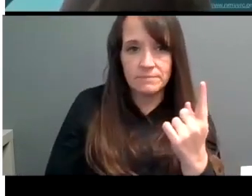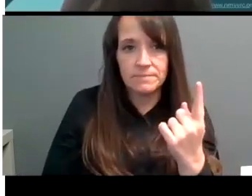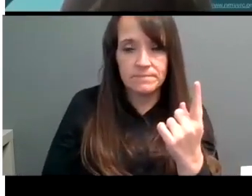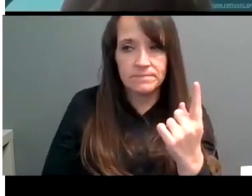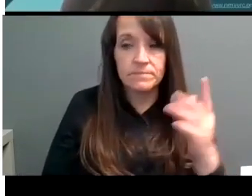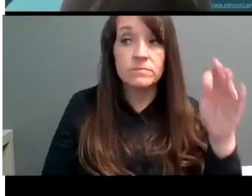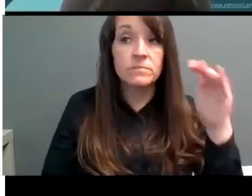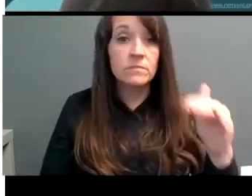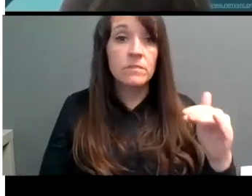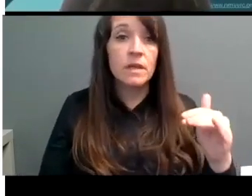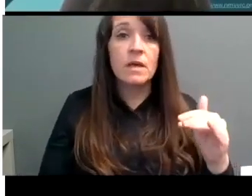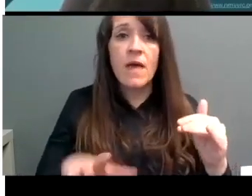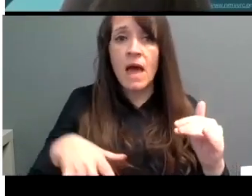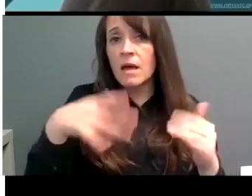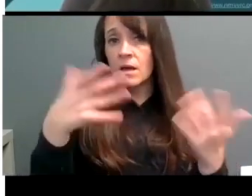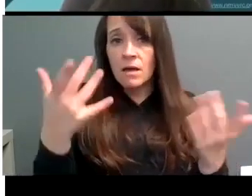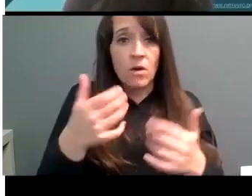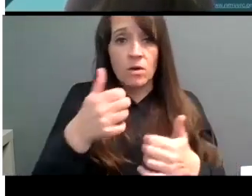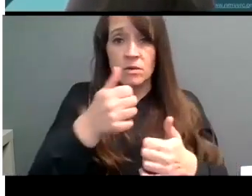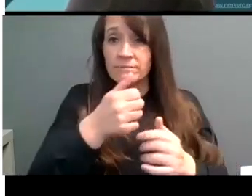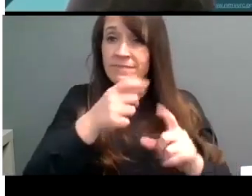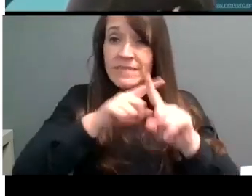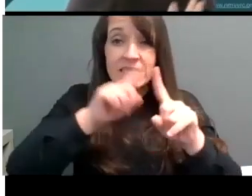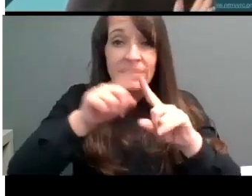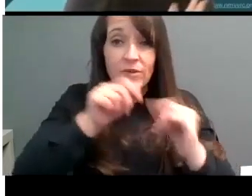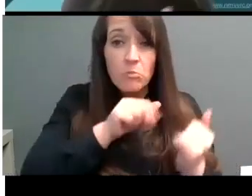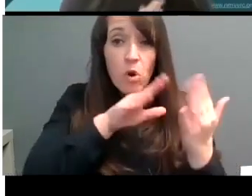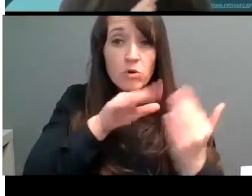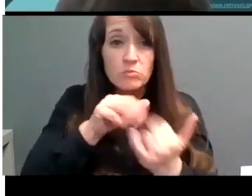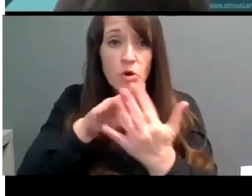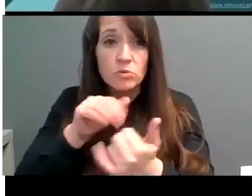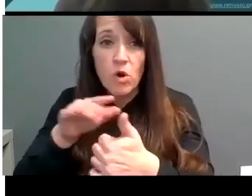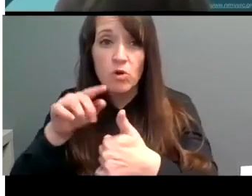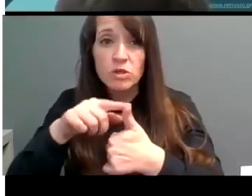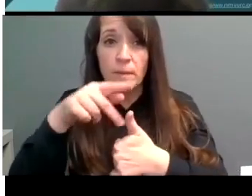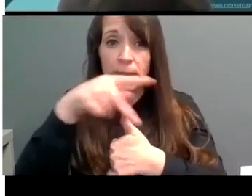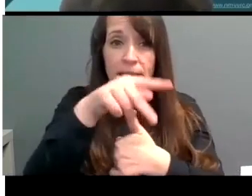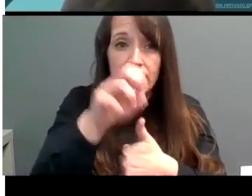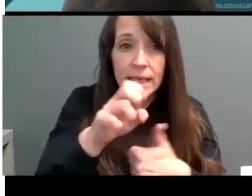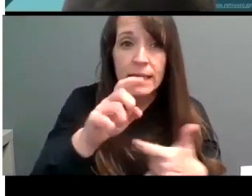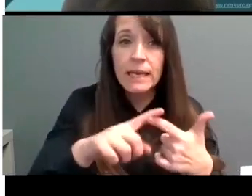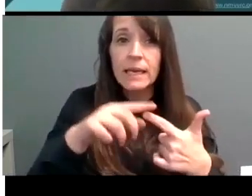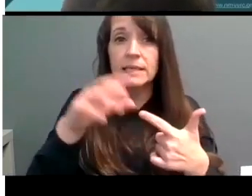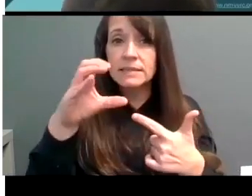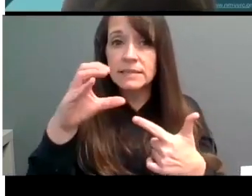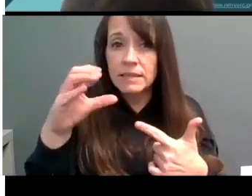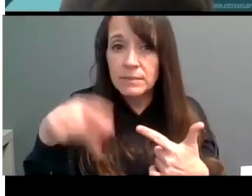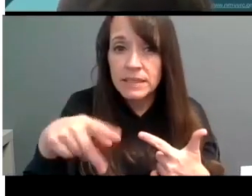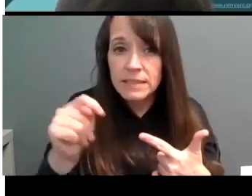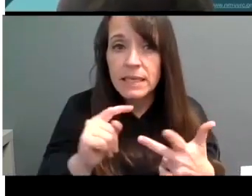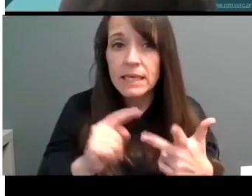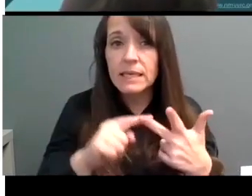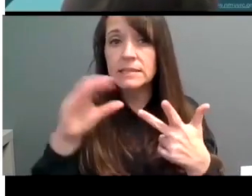are prolonged exposure therapy, cognitive processing therapy, complicated grief therapy, written exposure therapy, and the